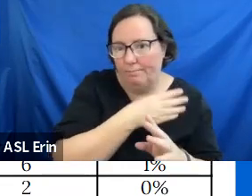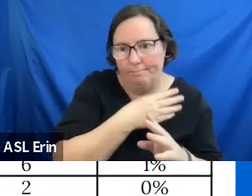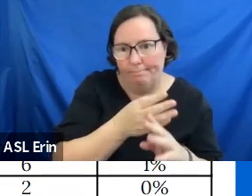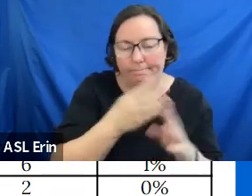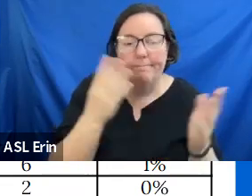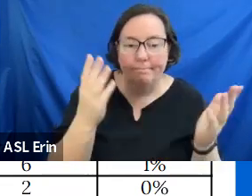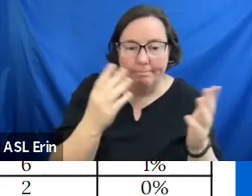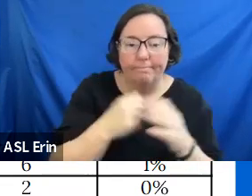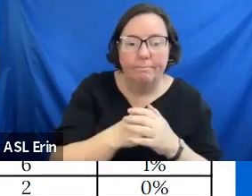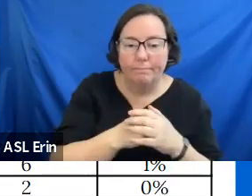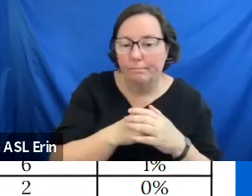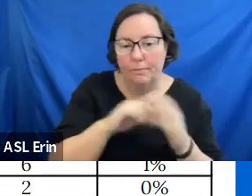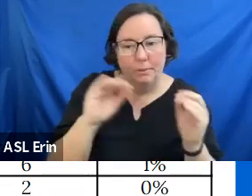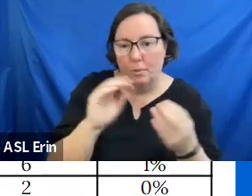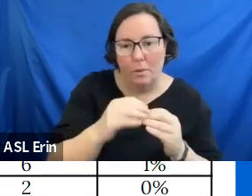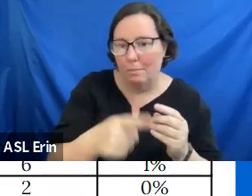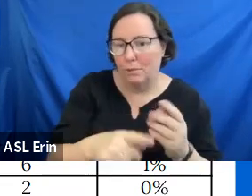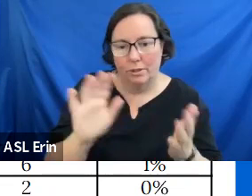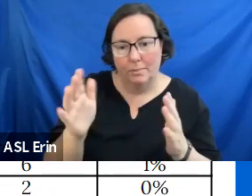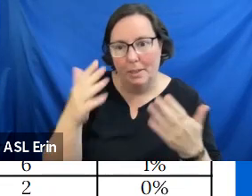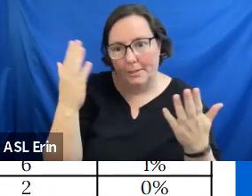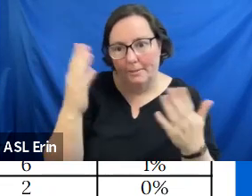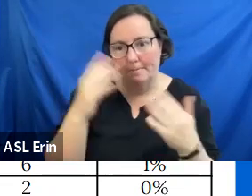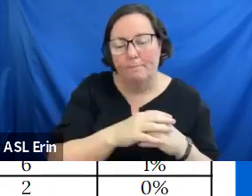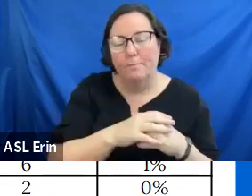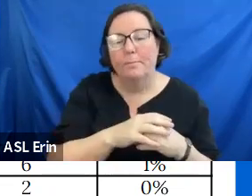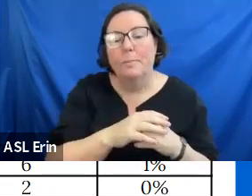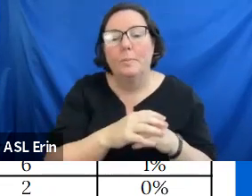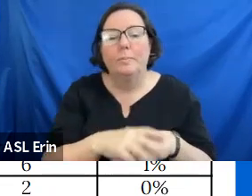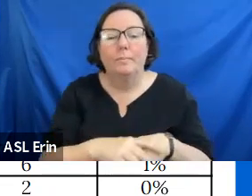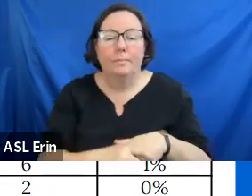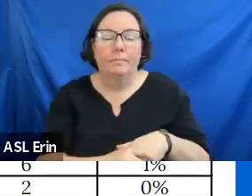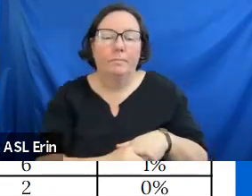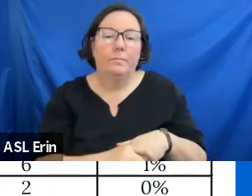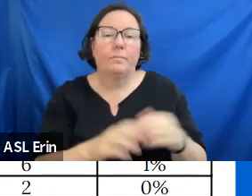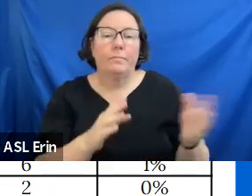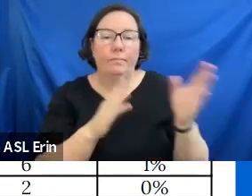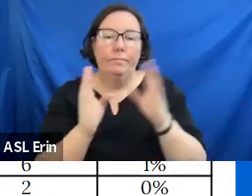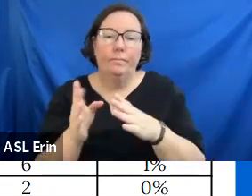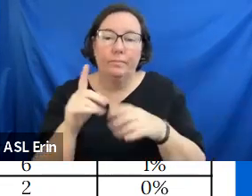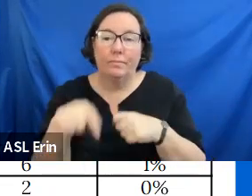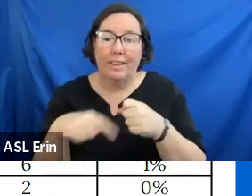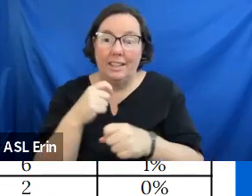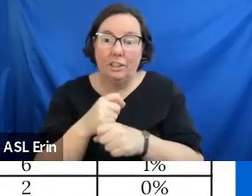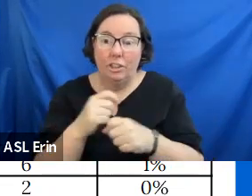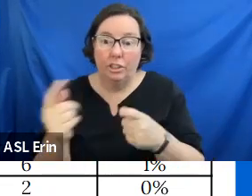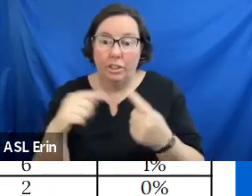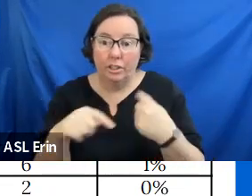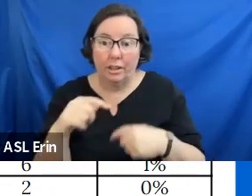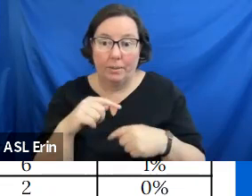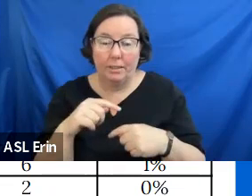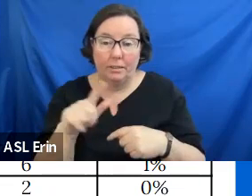did prior to this one-year policy. And then you see for this school year's